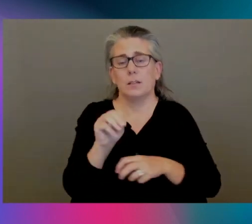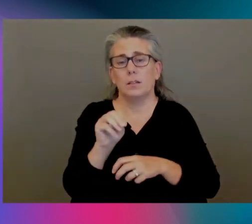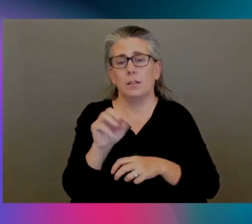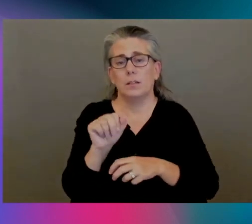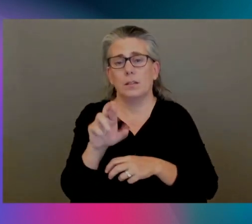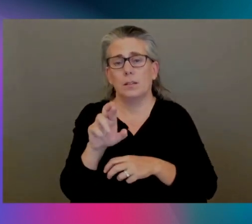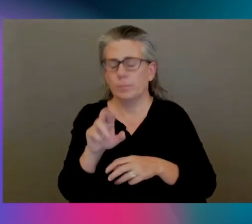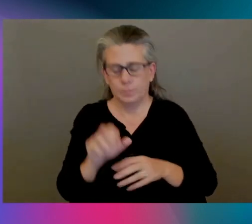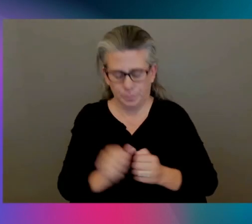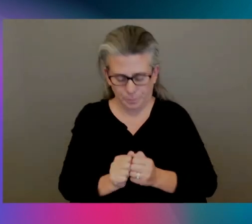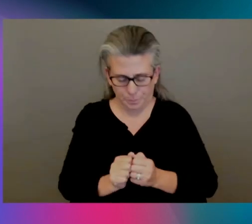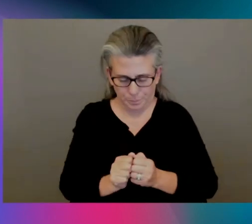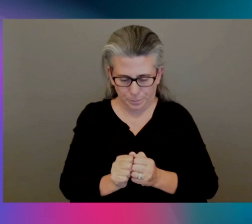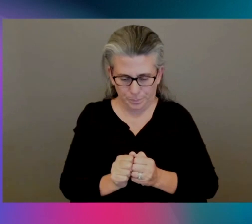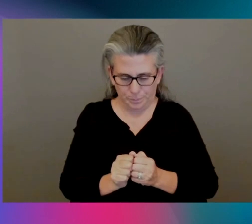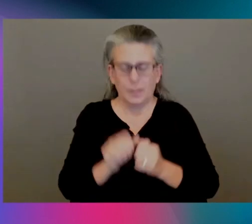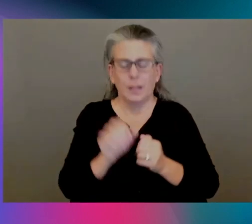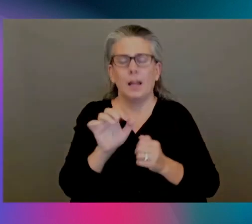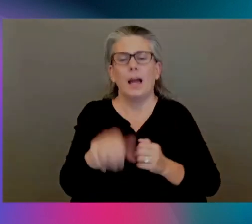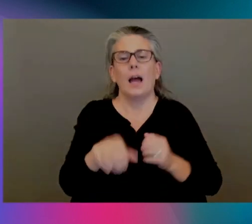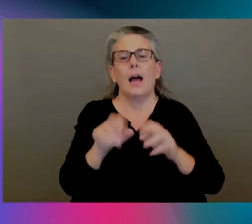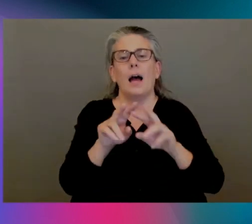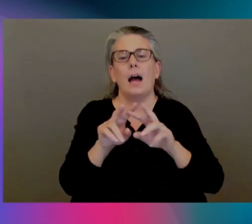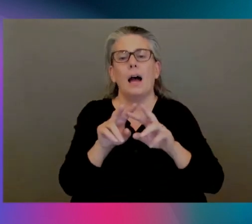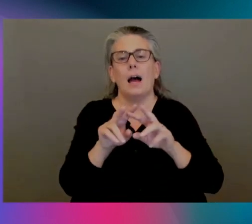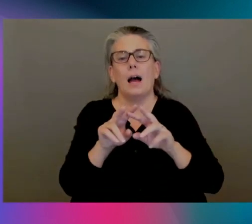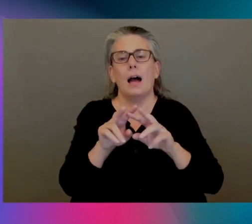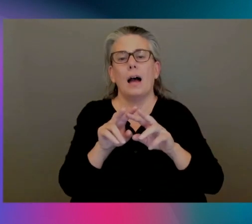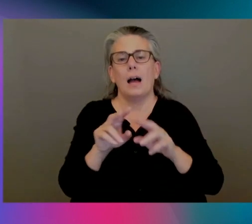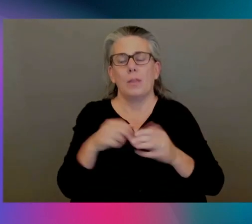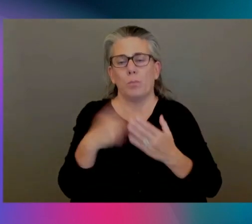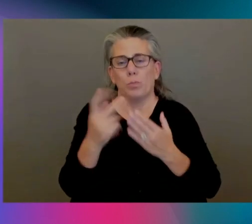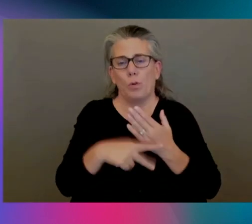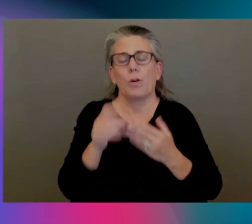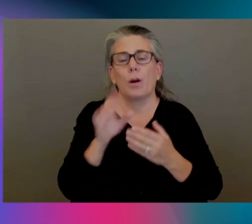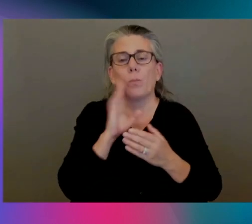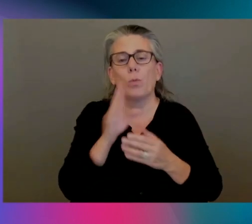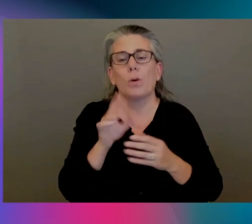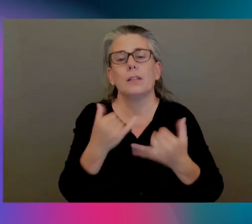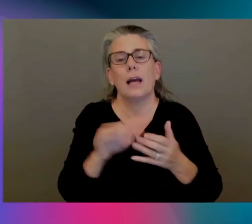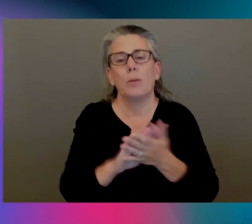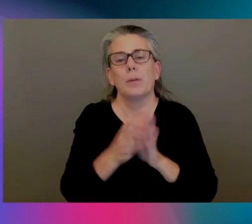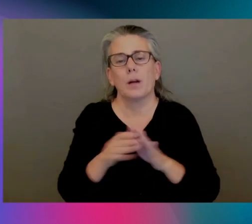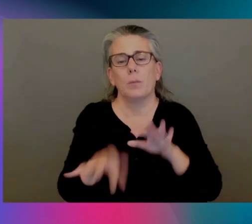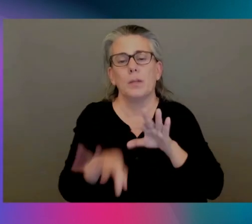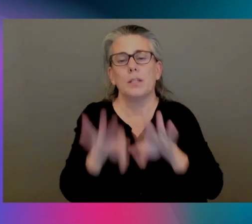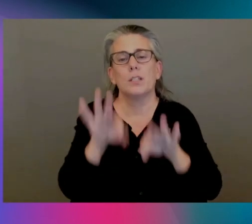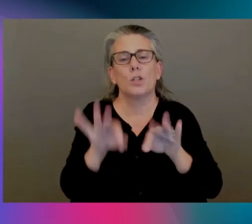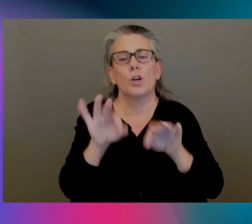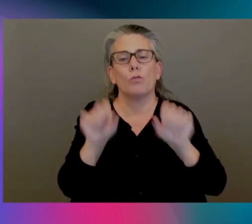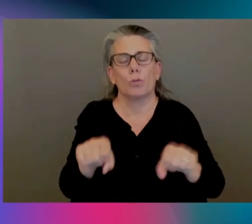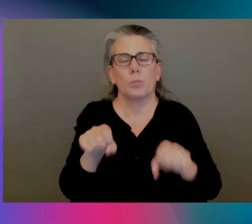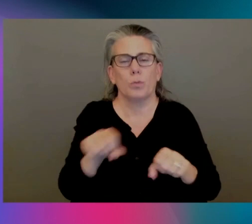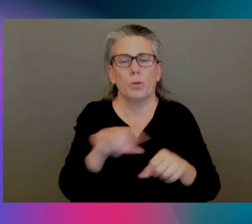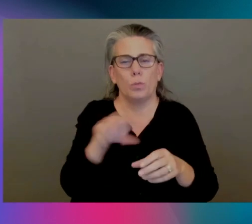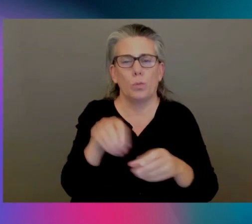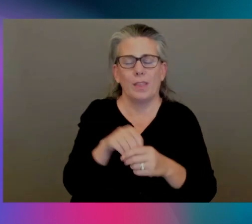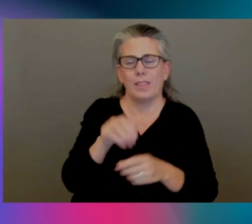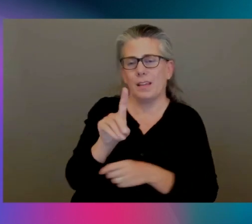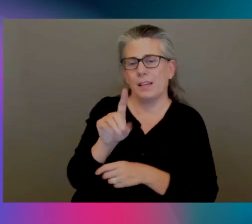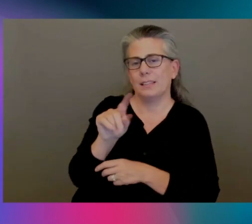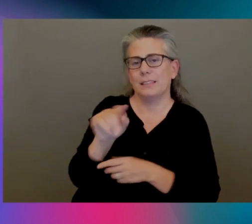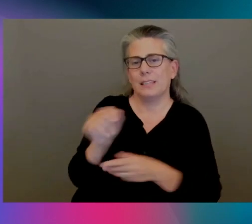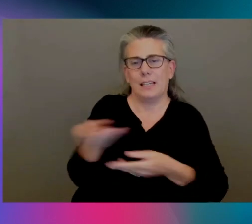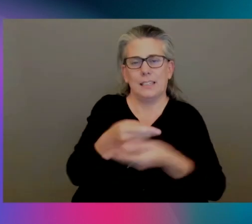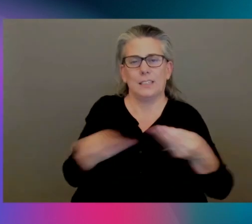program is now discoverable in Data Exchange. Excellent. So what that offers our customers is a unified experience, a single pane of glass where they